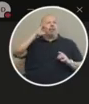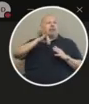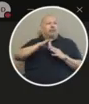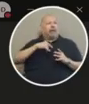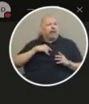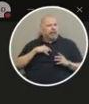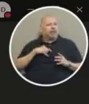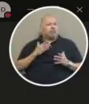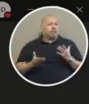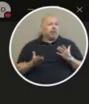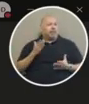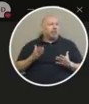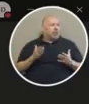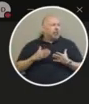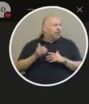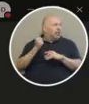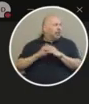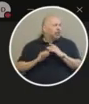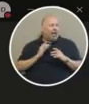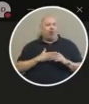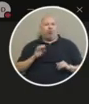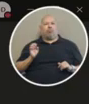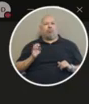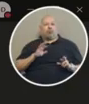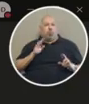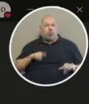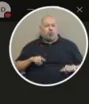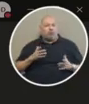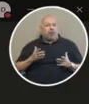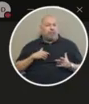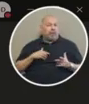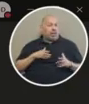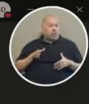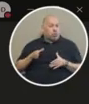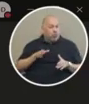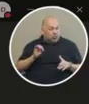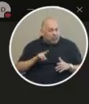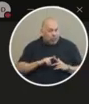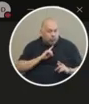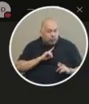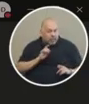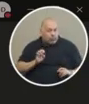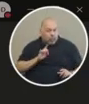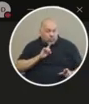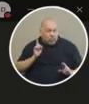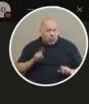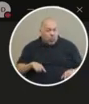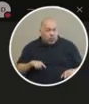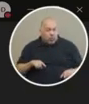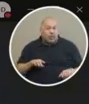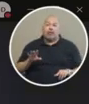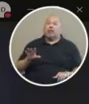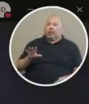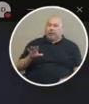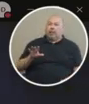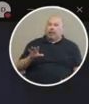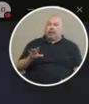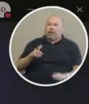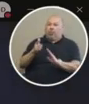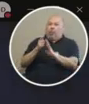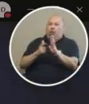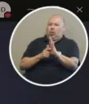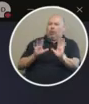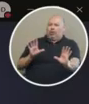that maybe we, under our emergency orders, there might be an avenue to do that. Do you think? So just the way the laws is,